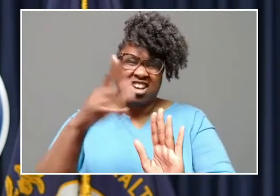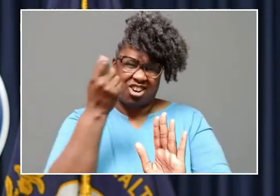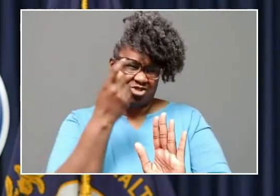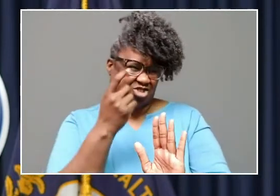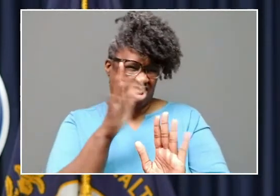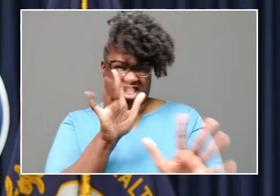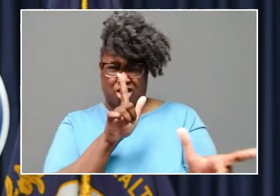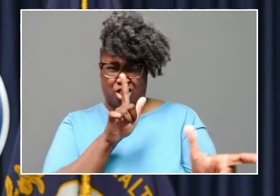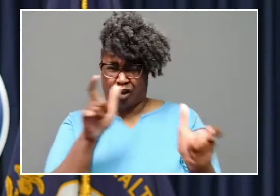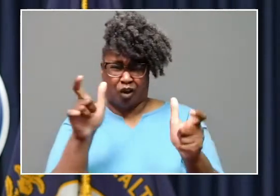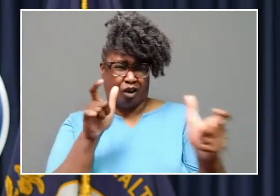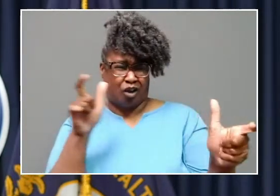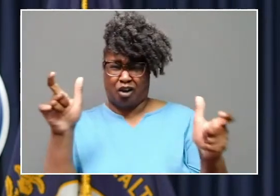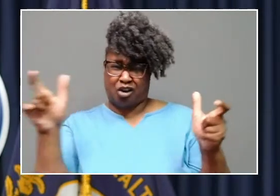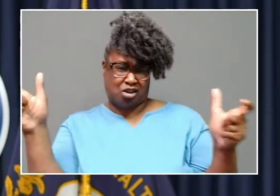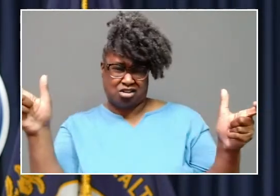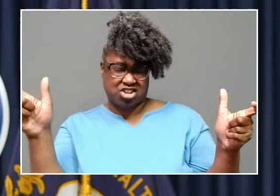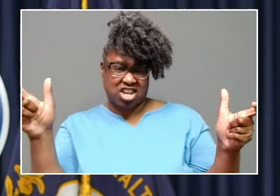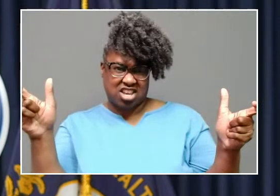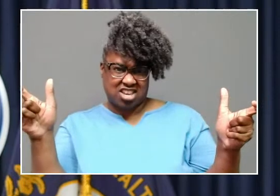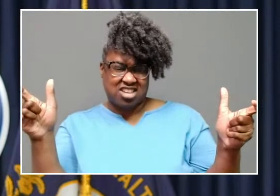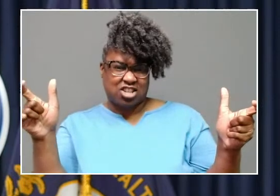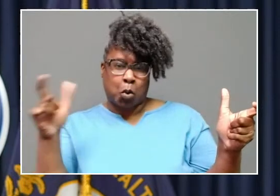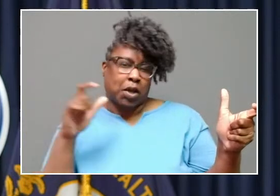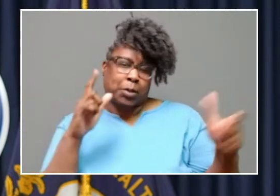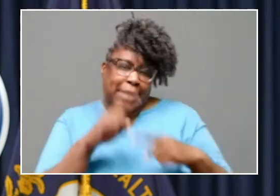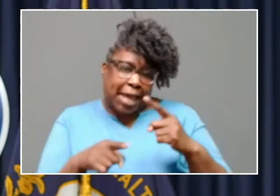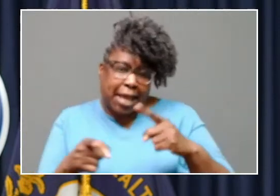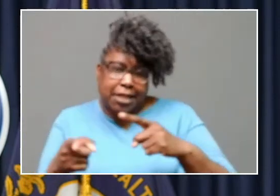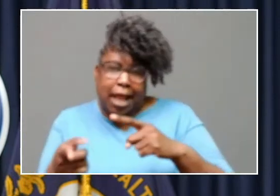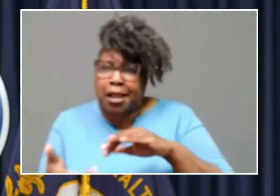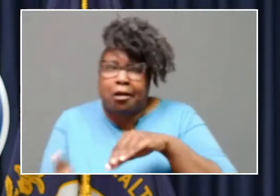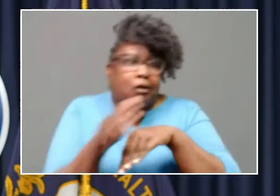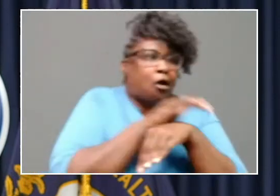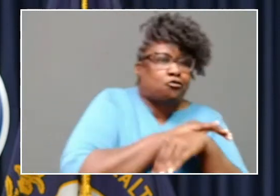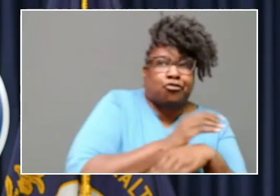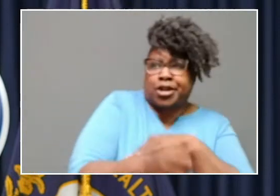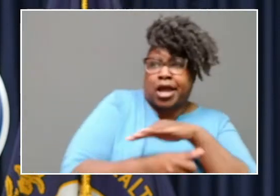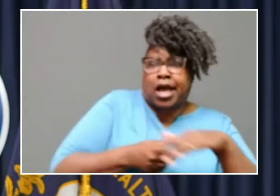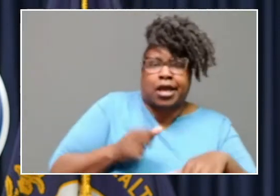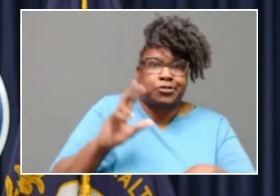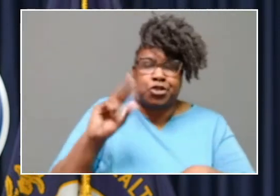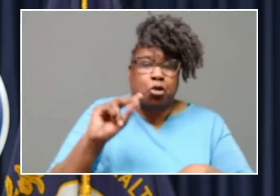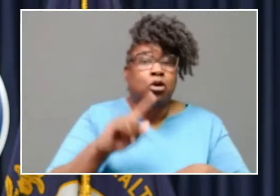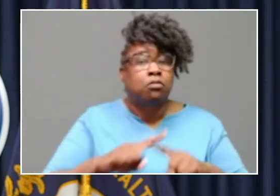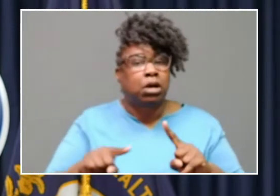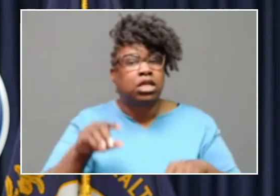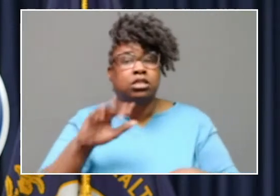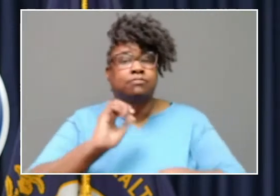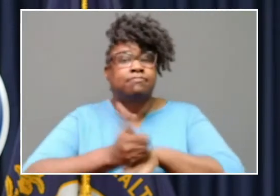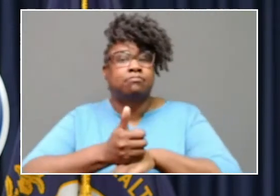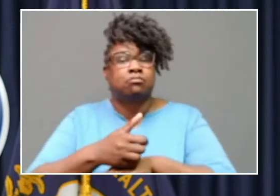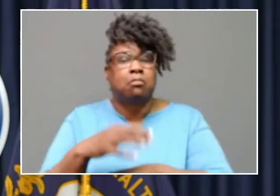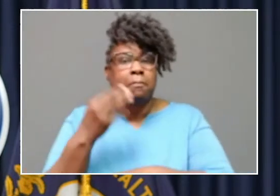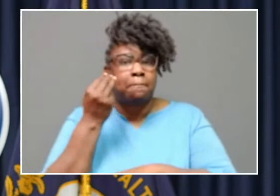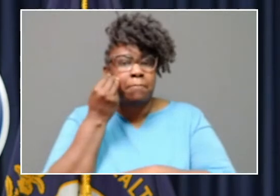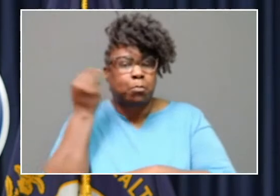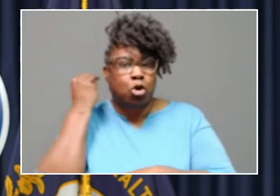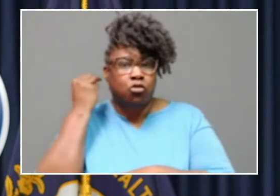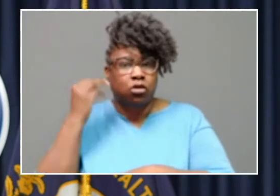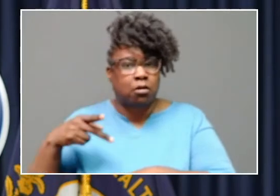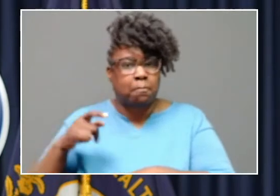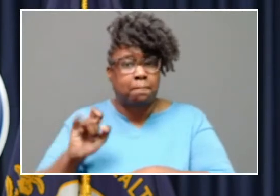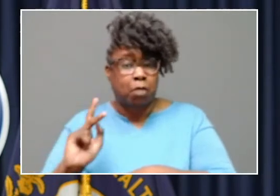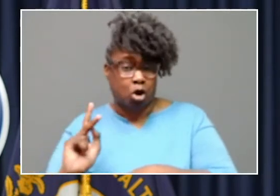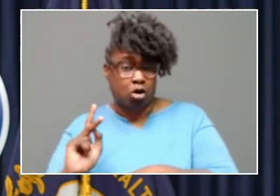as it is, but let me also say it's in an area called Memorial Park, and this project is allowing us to make Memorial Park more ADA